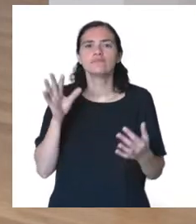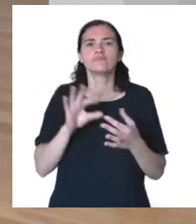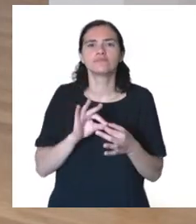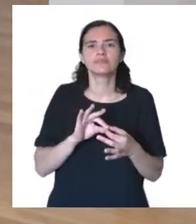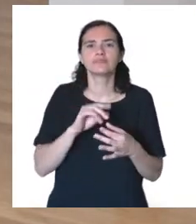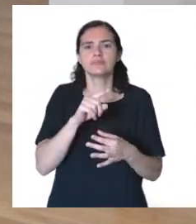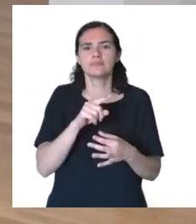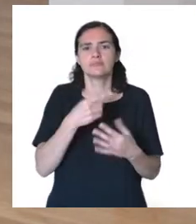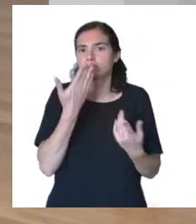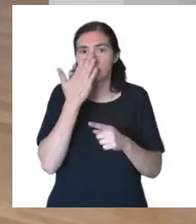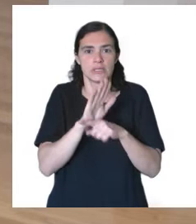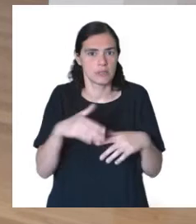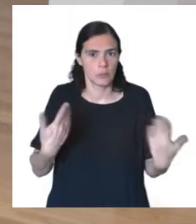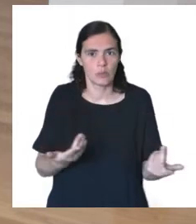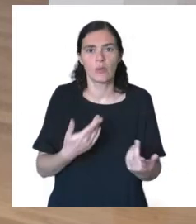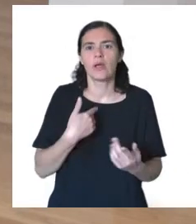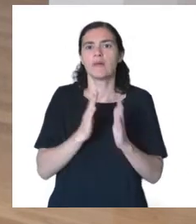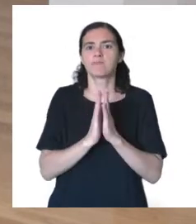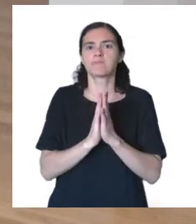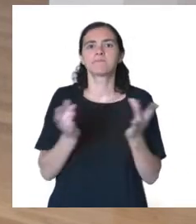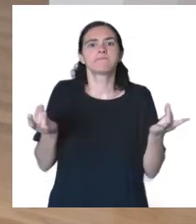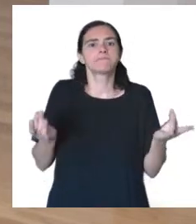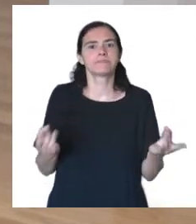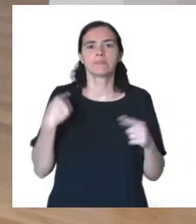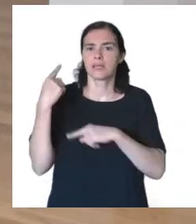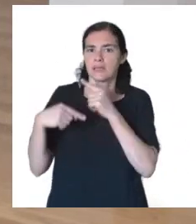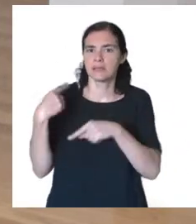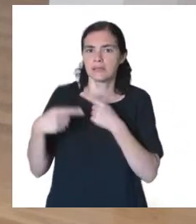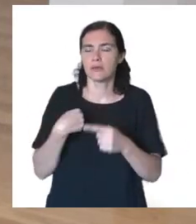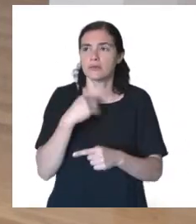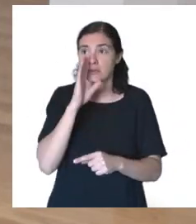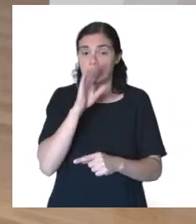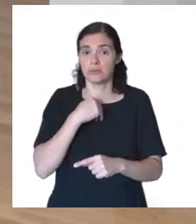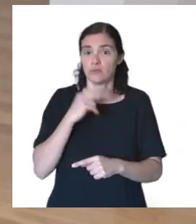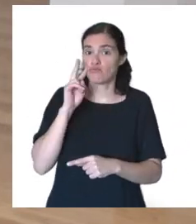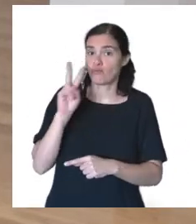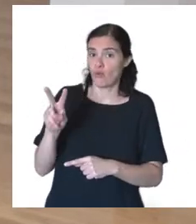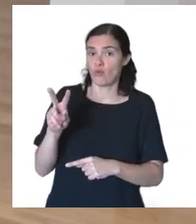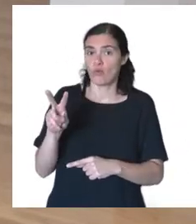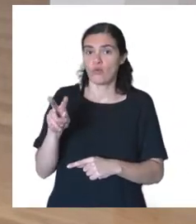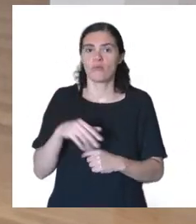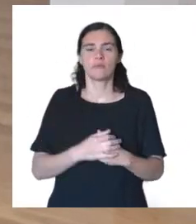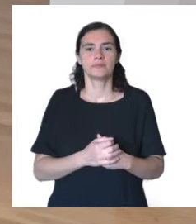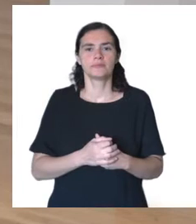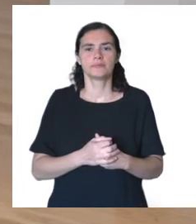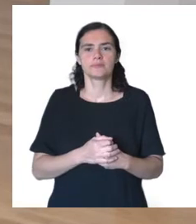talking about, for instance, a Zen Buddhist tradition, if I look at